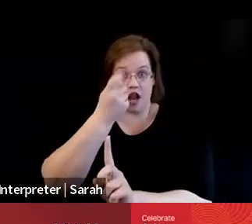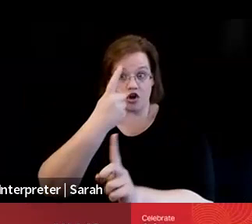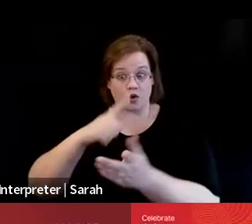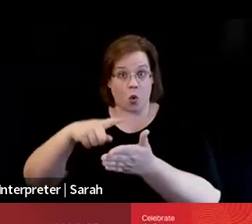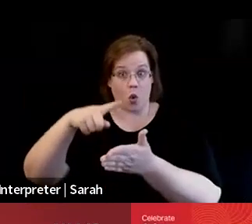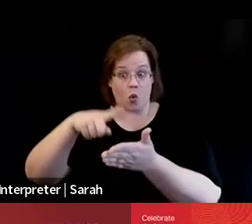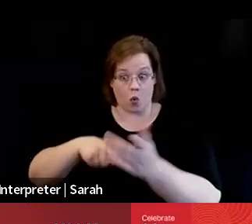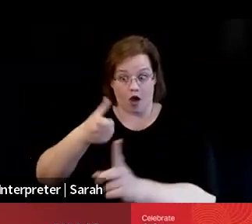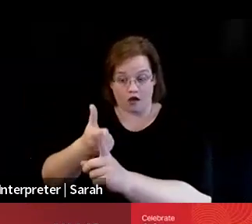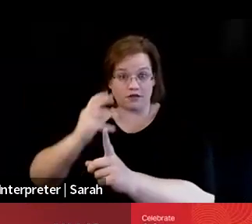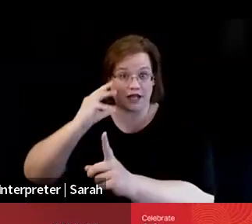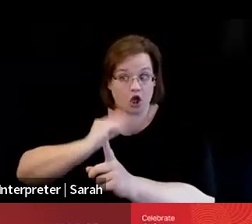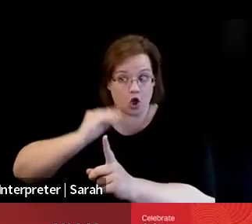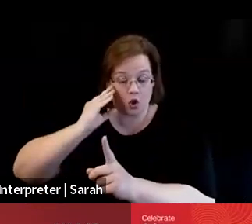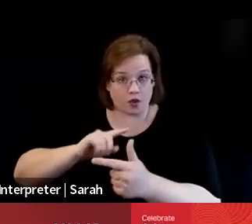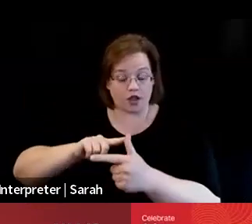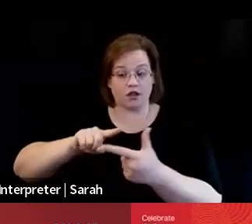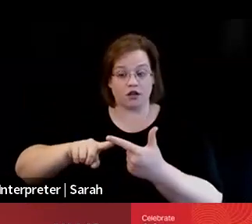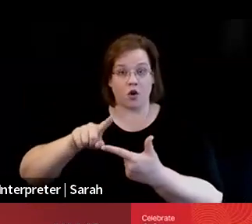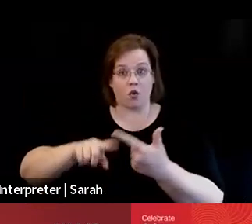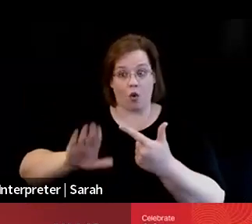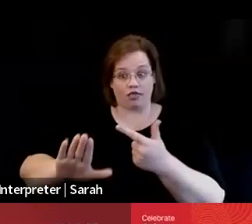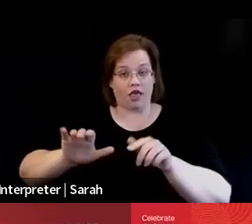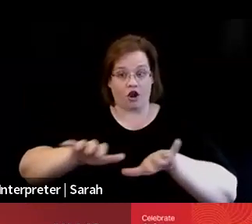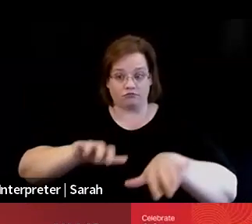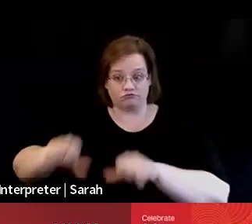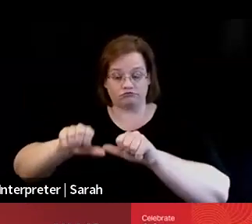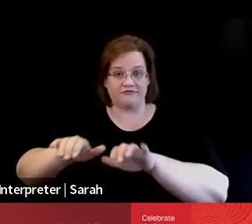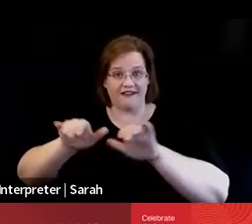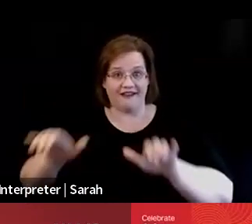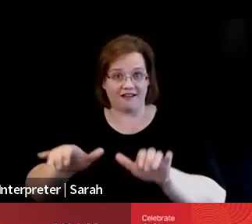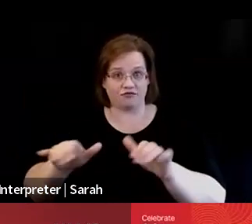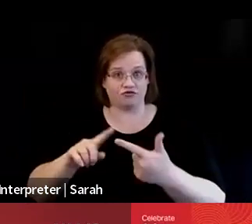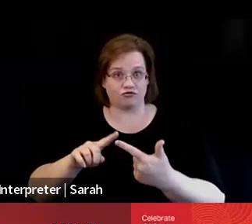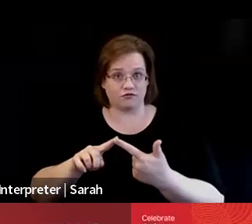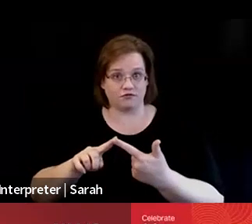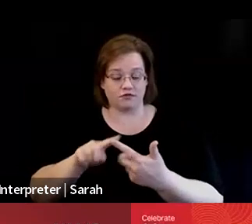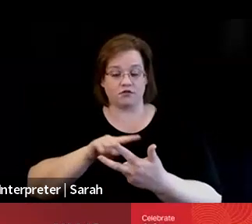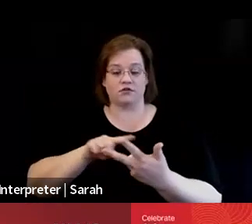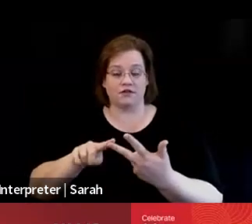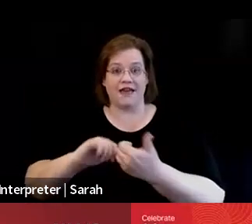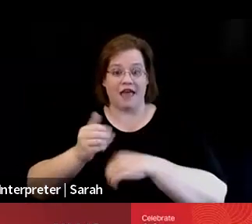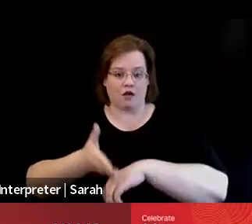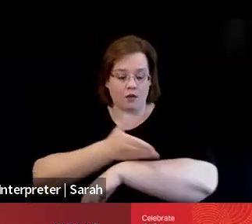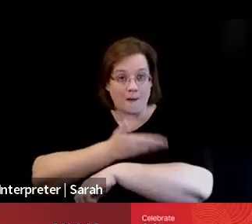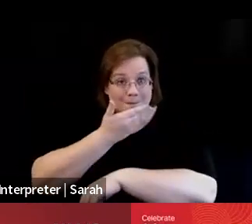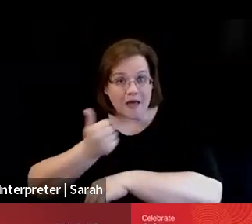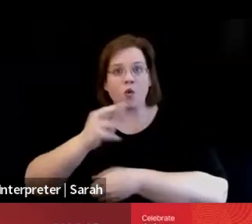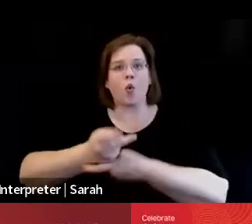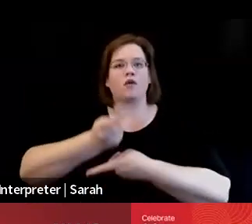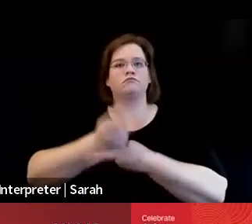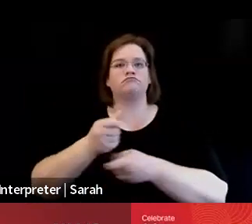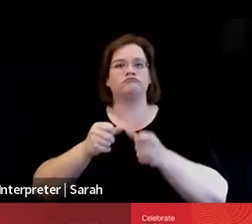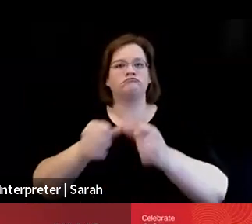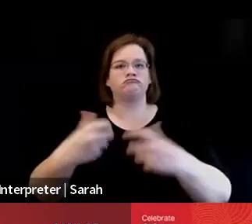them and what they can do, what action they can take, and how they can take that action to get better or to stay well, right?